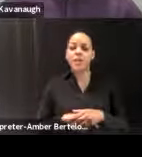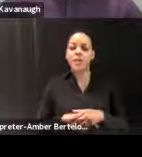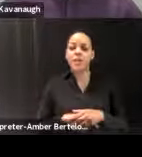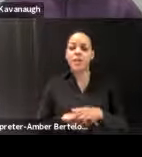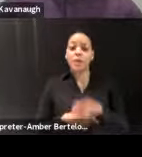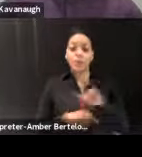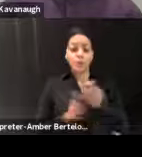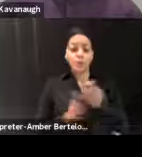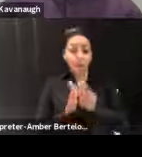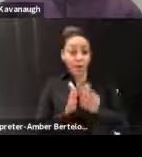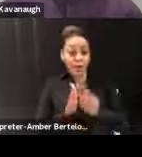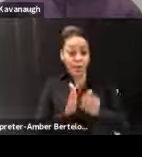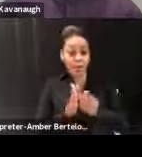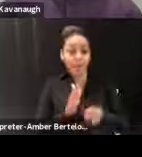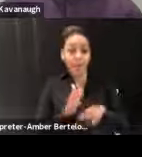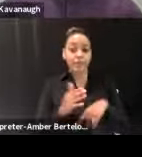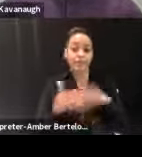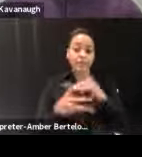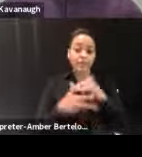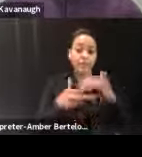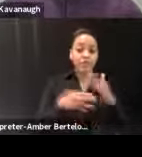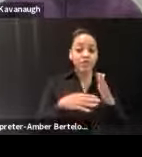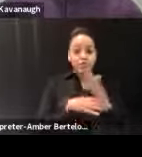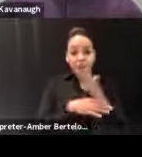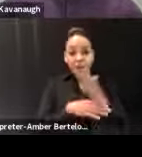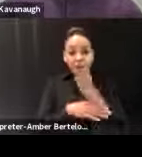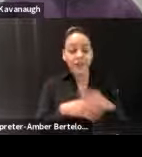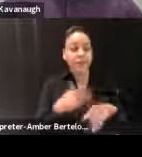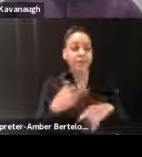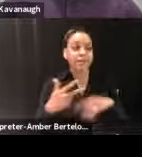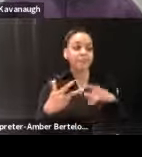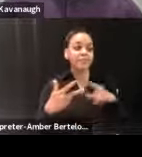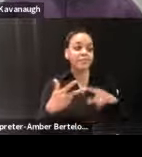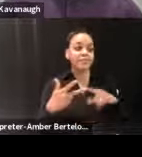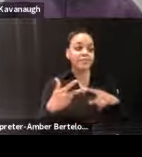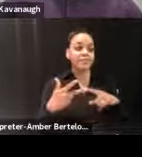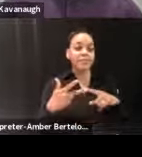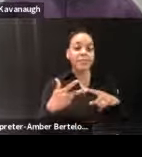writing to sharing? And from the same questioner,